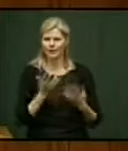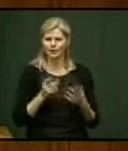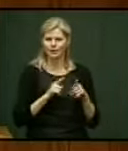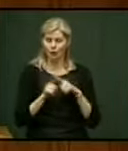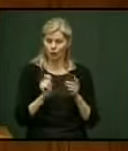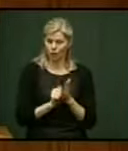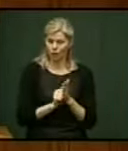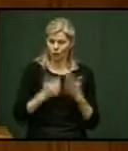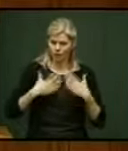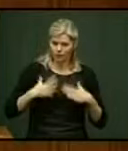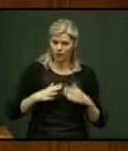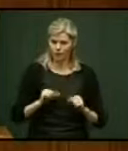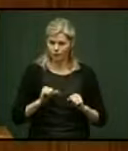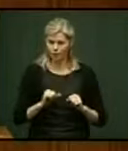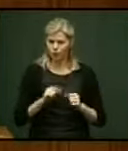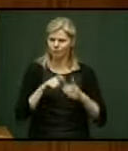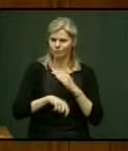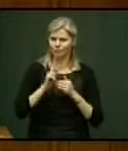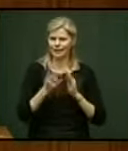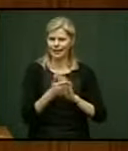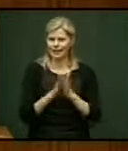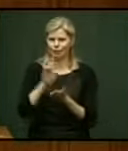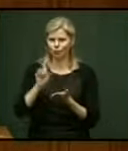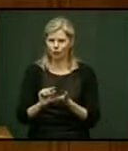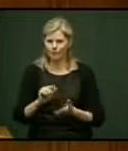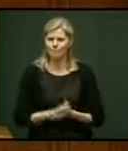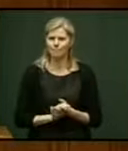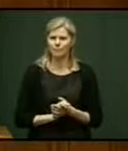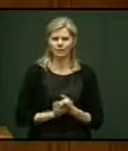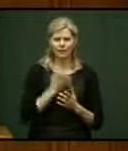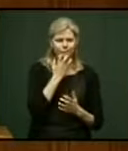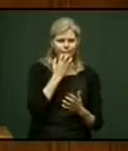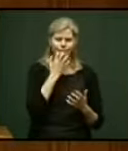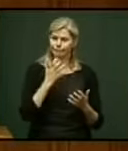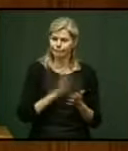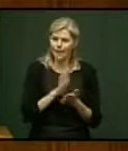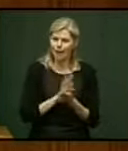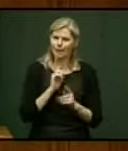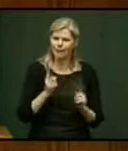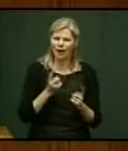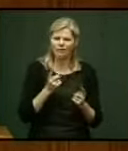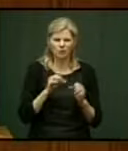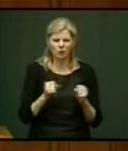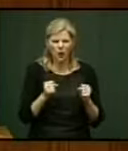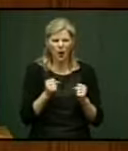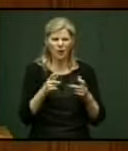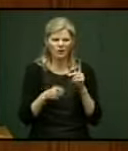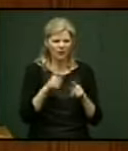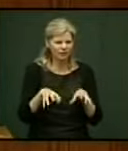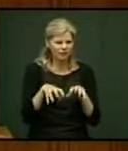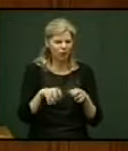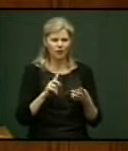in the winter we sometimes had to break the ice in the toilet, which had frozen overnight. And we couldn't really afford to go to the doctor or the